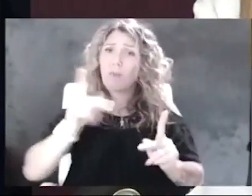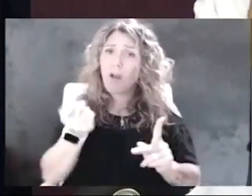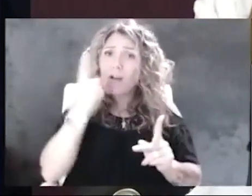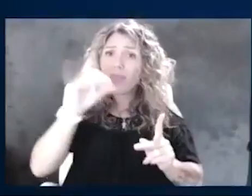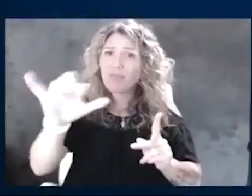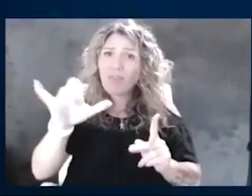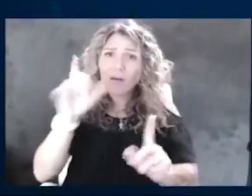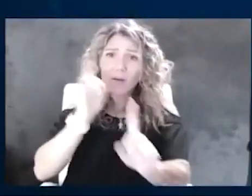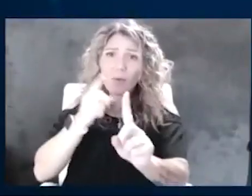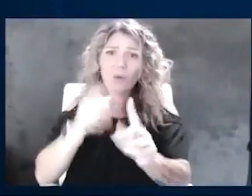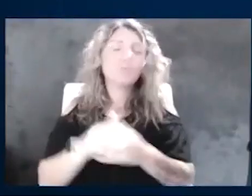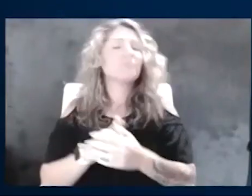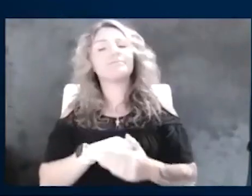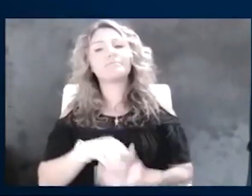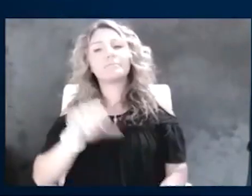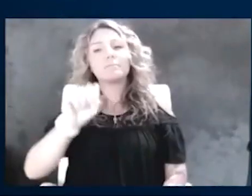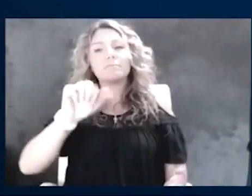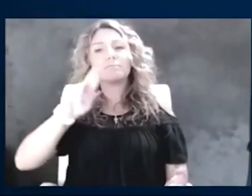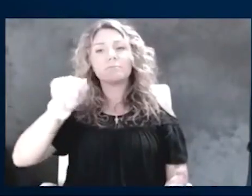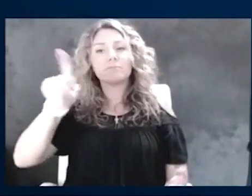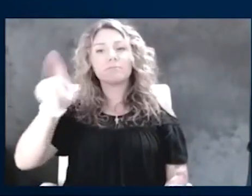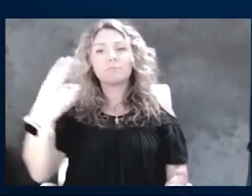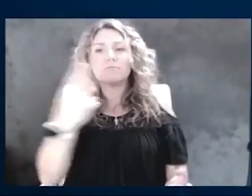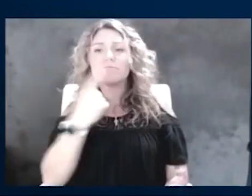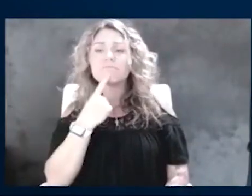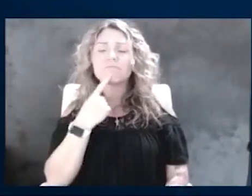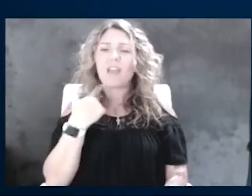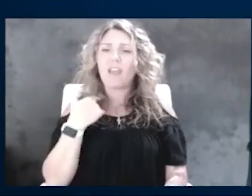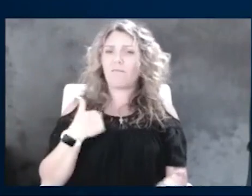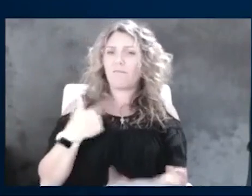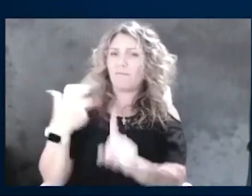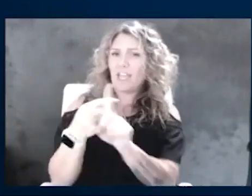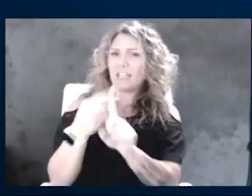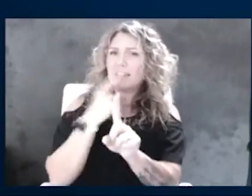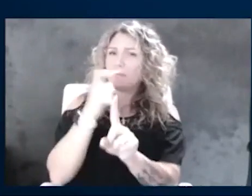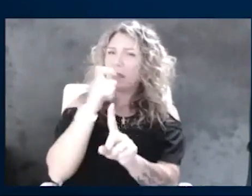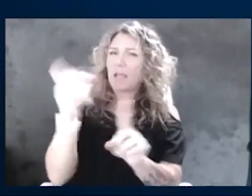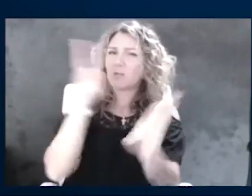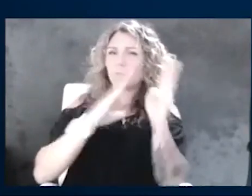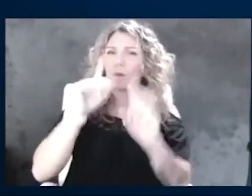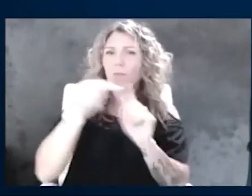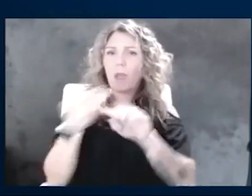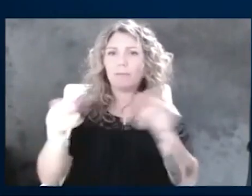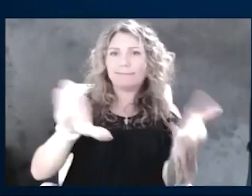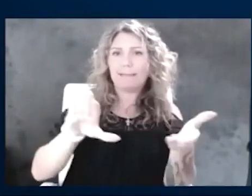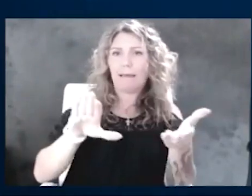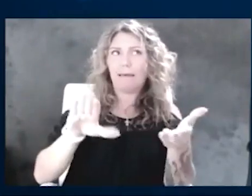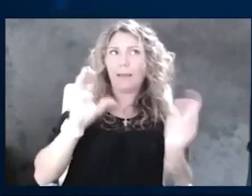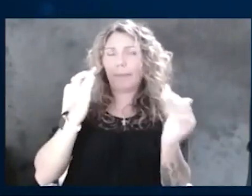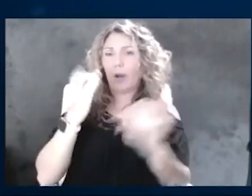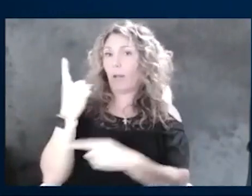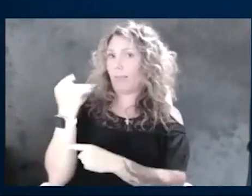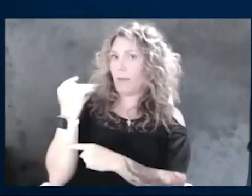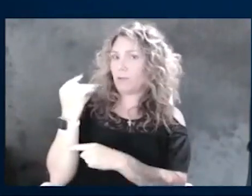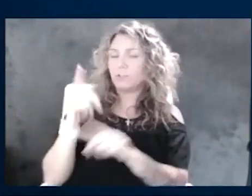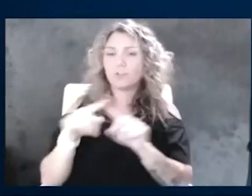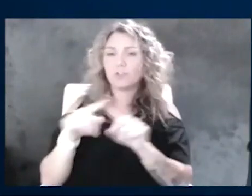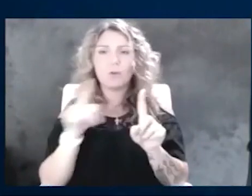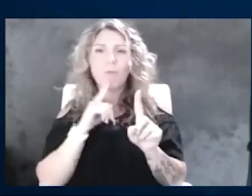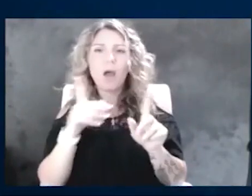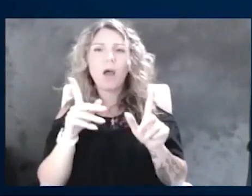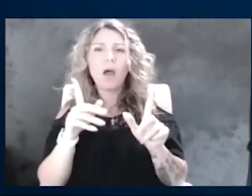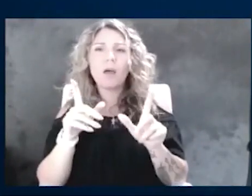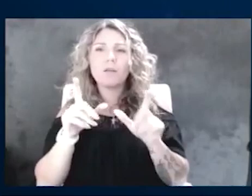Sarah says, I'm vaccinated. I'm less worried about dying now than I was this time last year. But what about long haul COVID